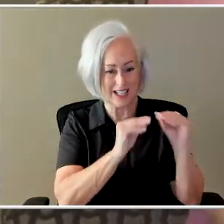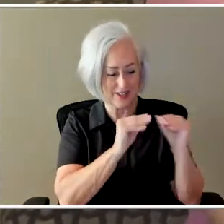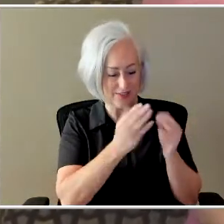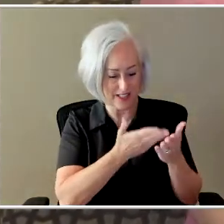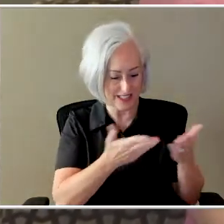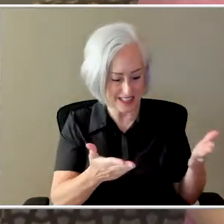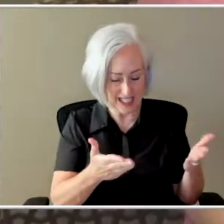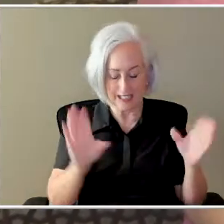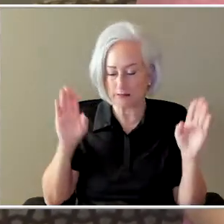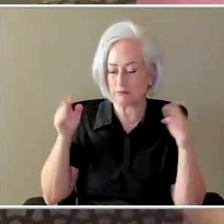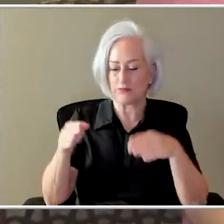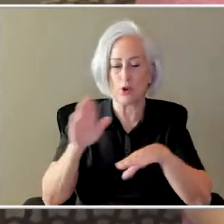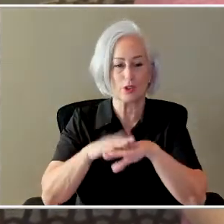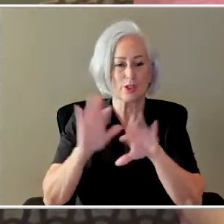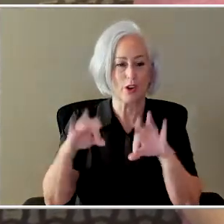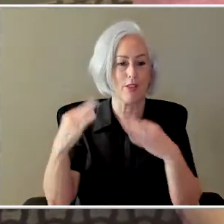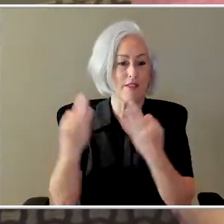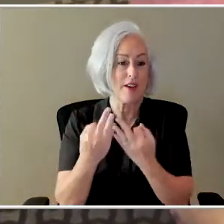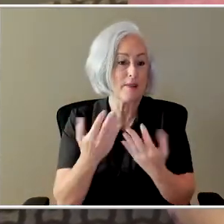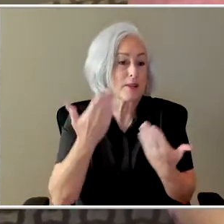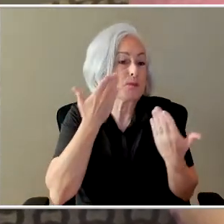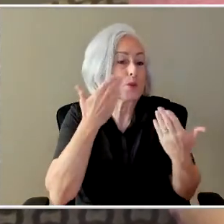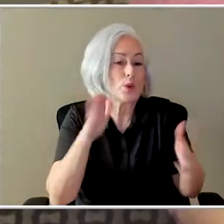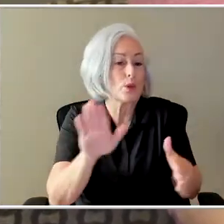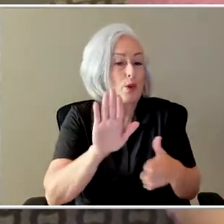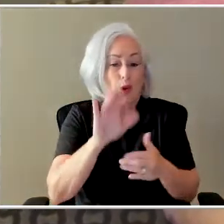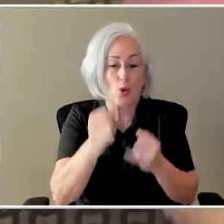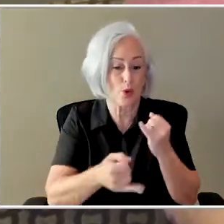them because you just don't know when your last day is going to be.